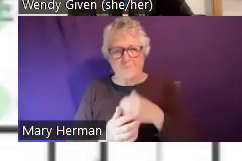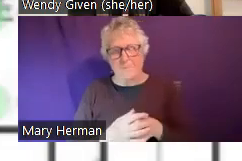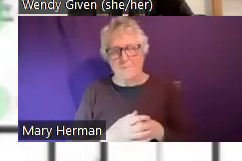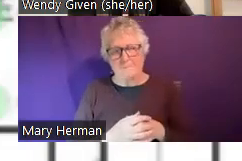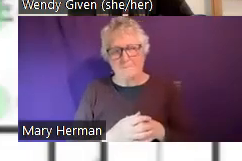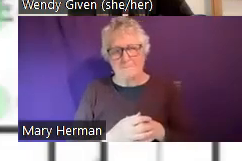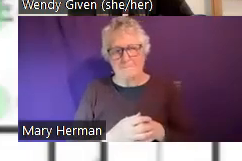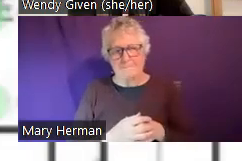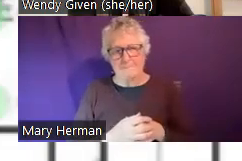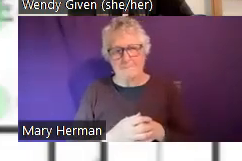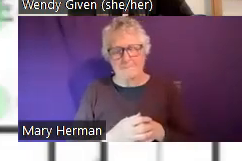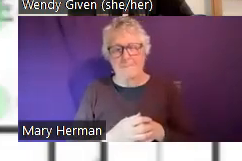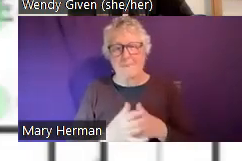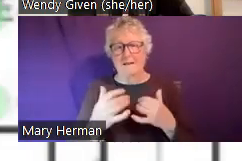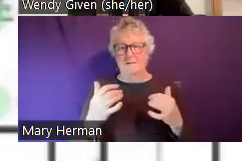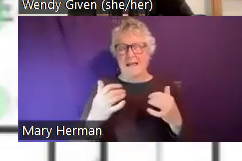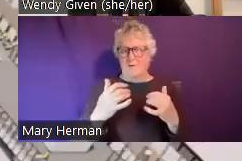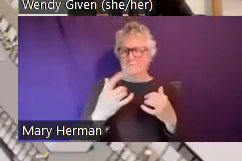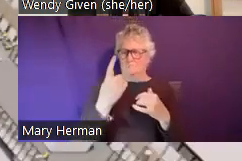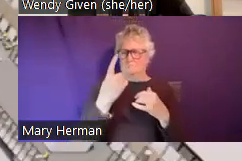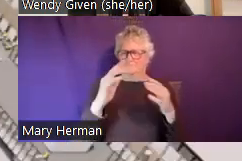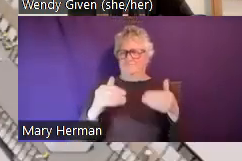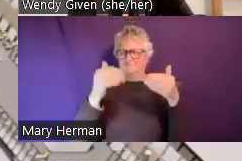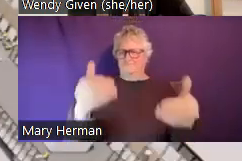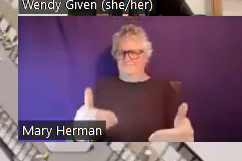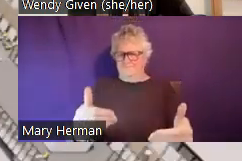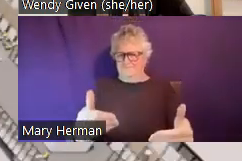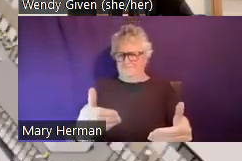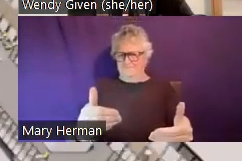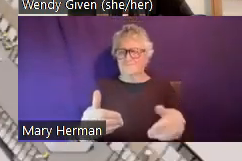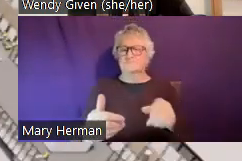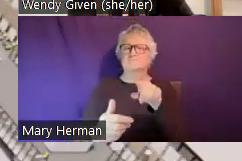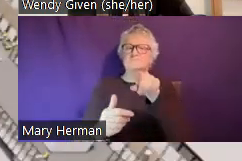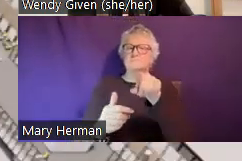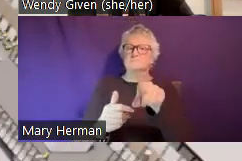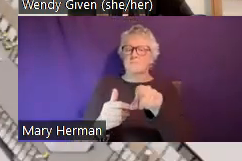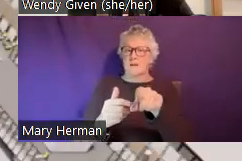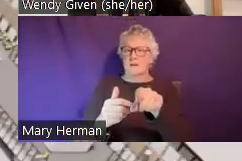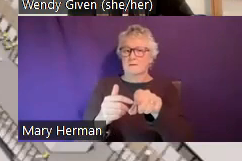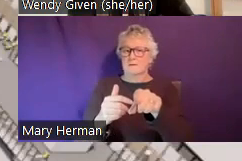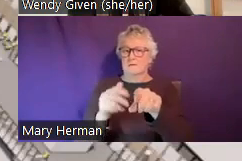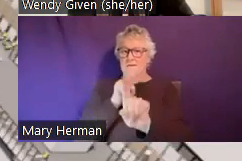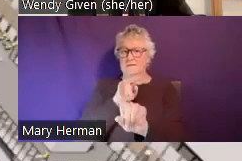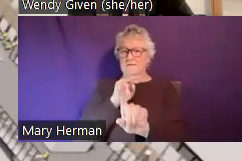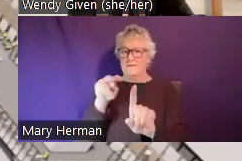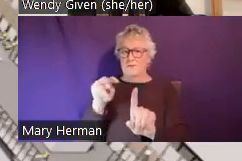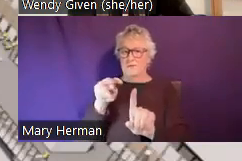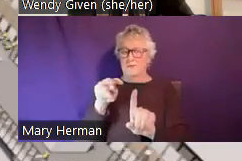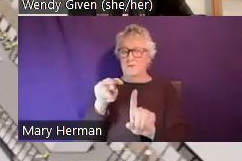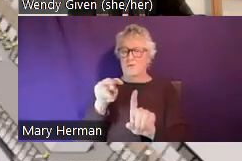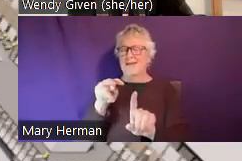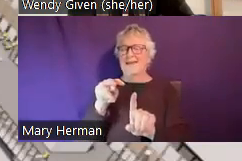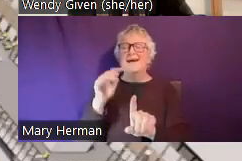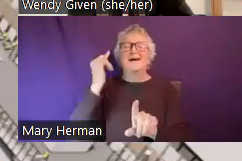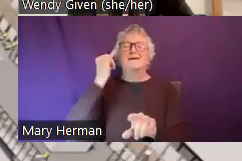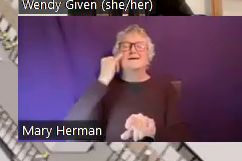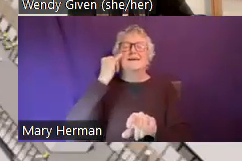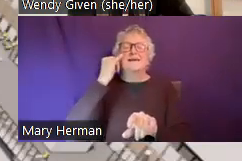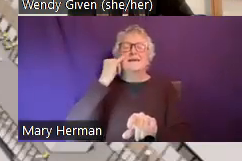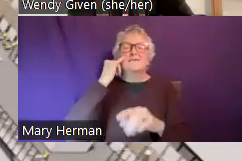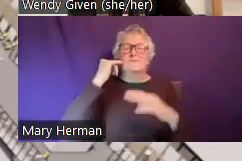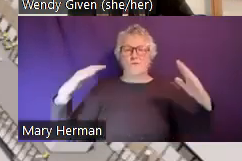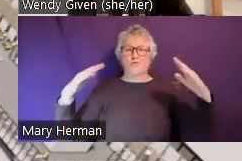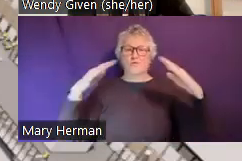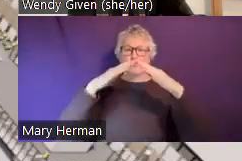actually I'm going to skip ahead one more slide to this view. So this is sort of ripping the roof off and a bit of a different kind